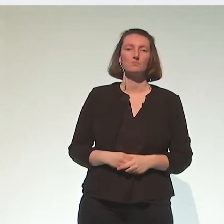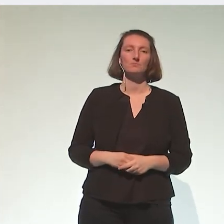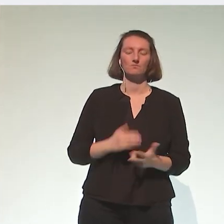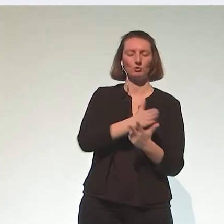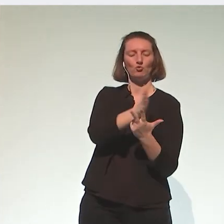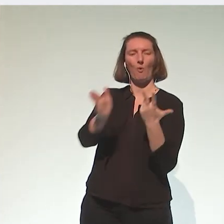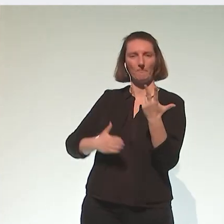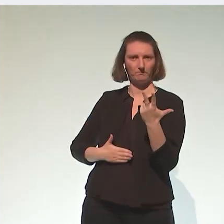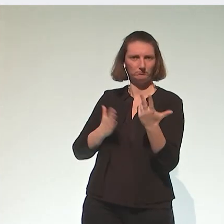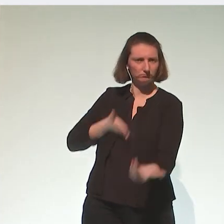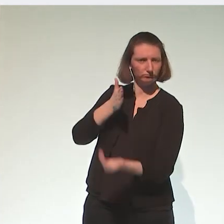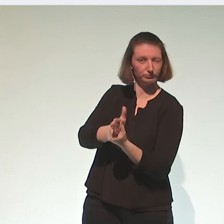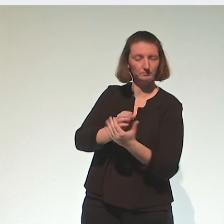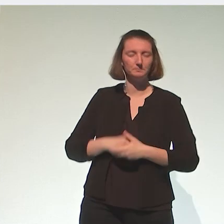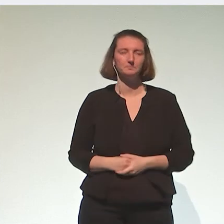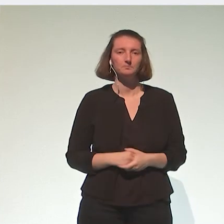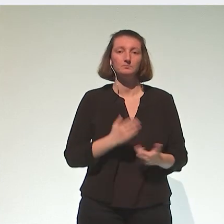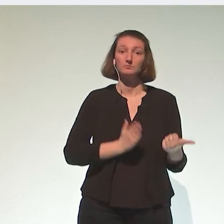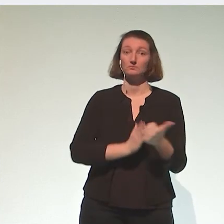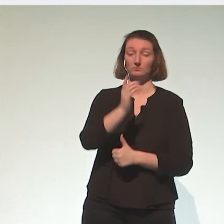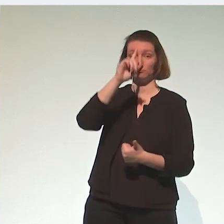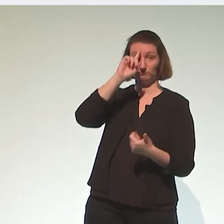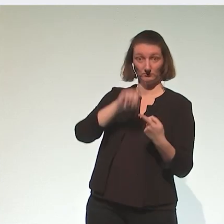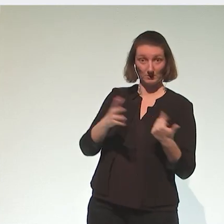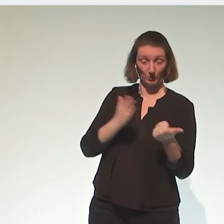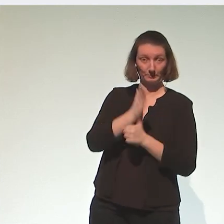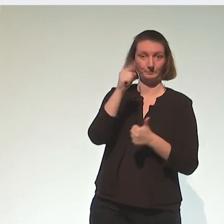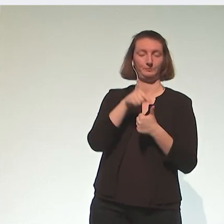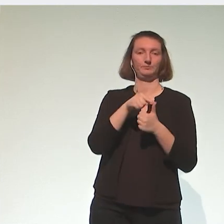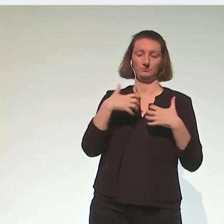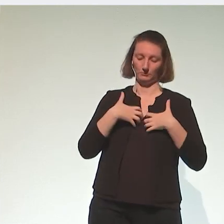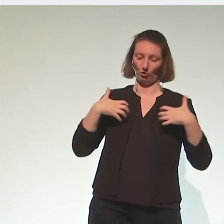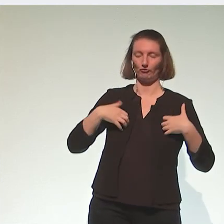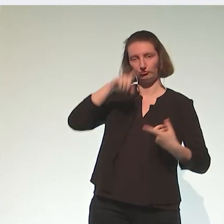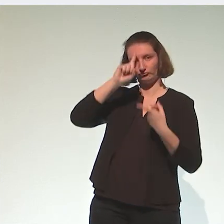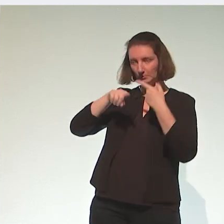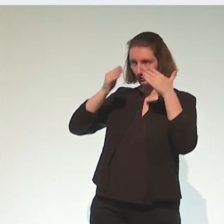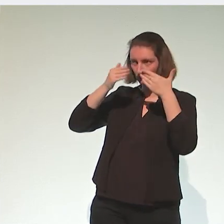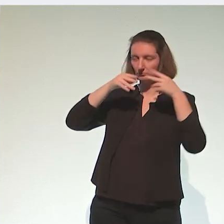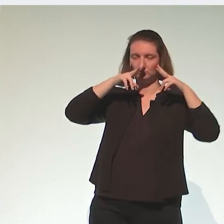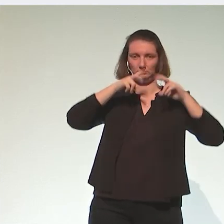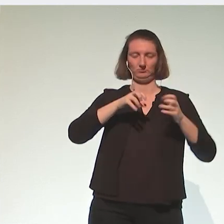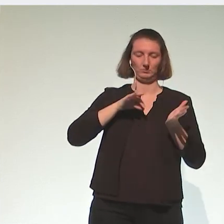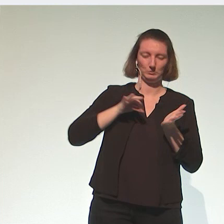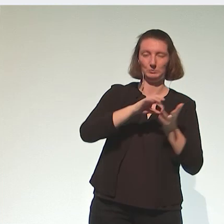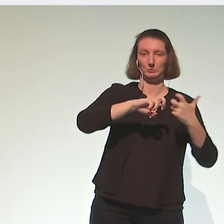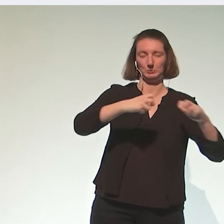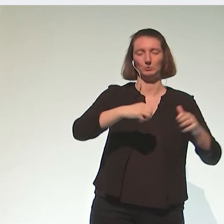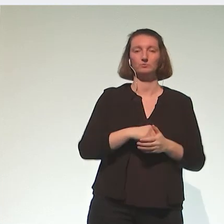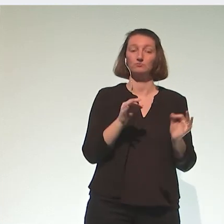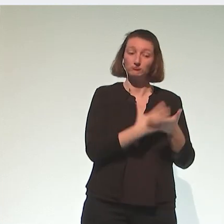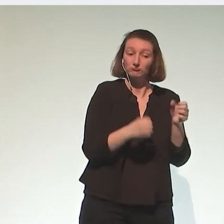fruit. We worked on 3 areas. First, structuring research on autism. There's been